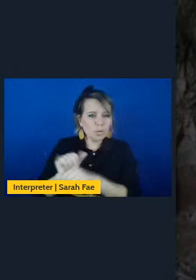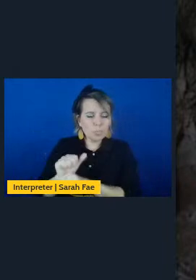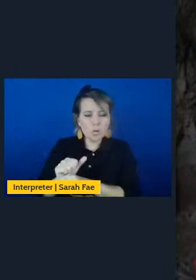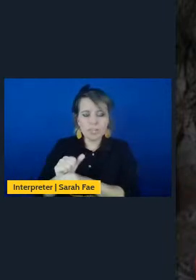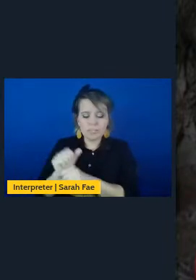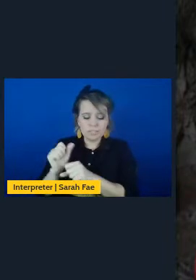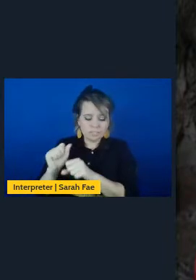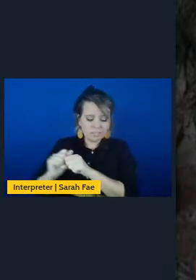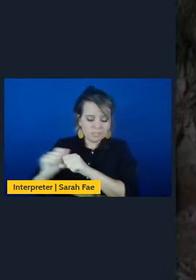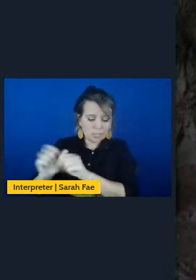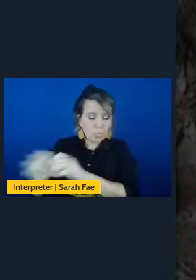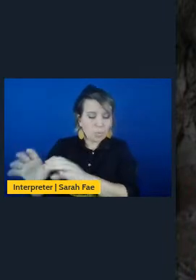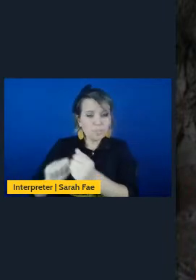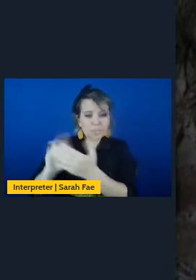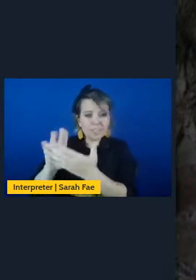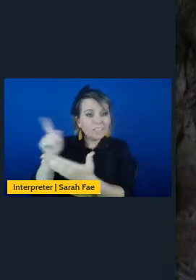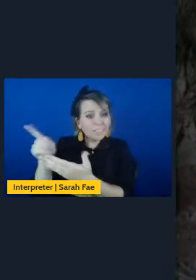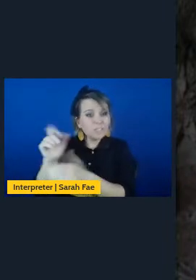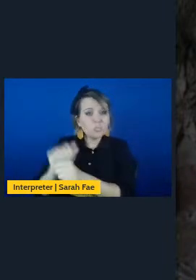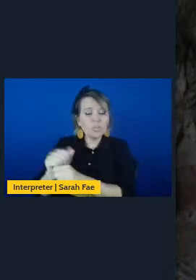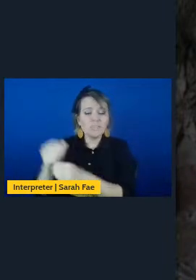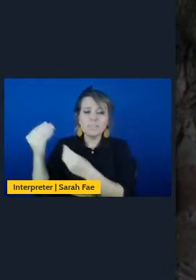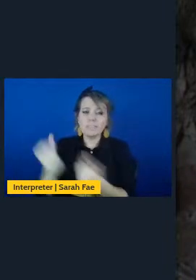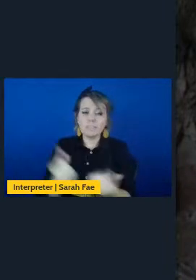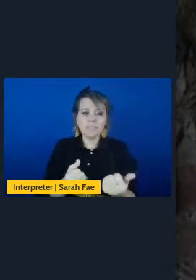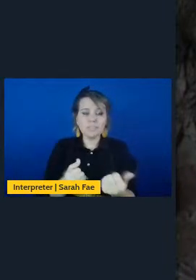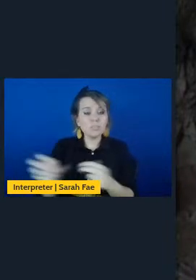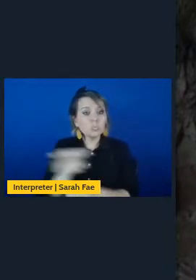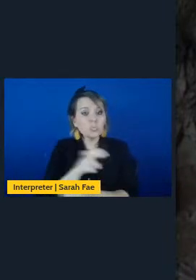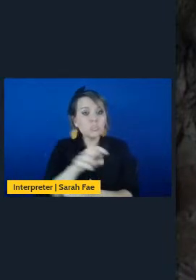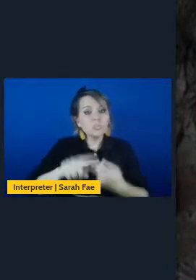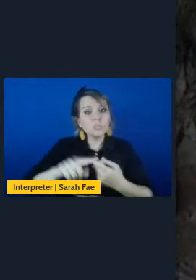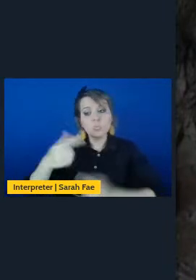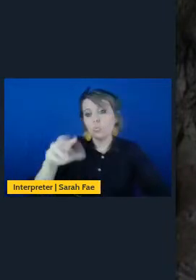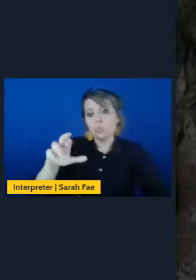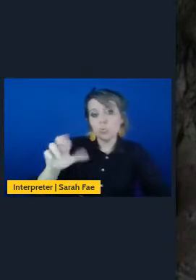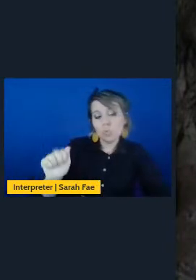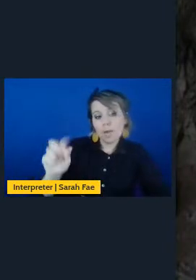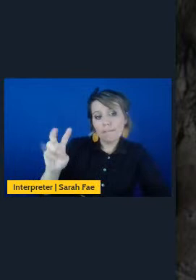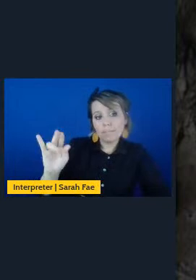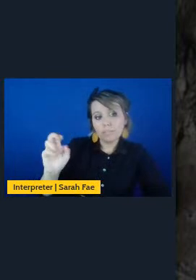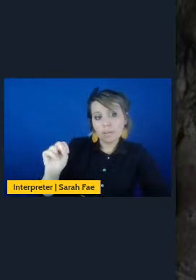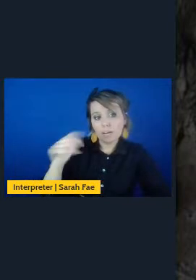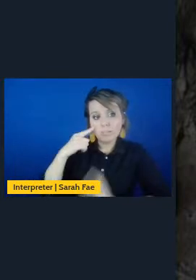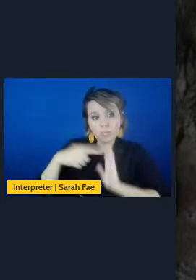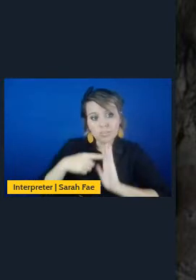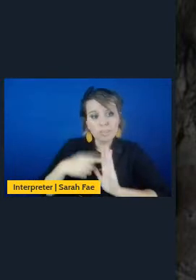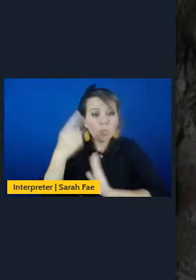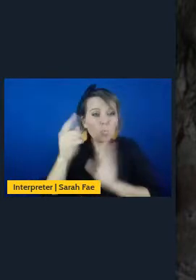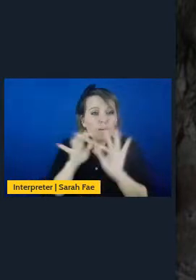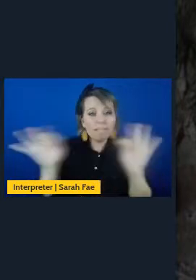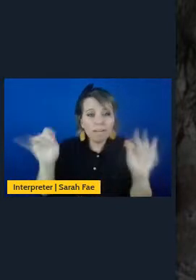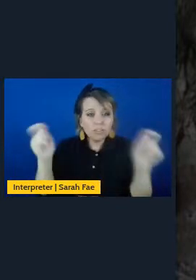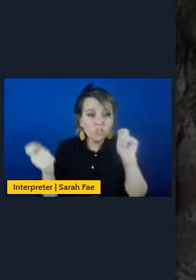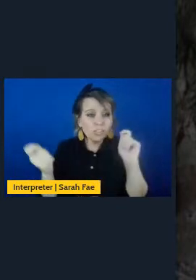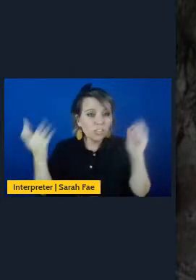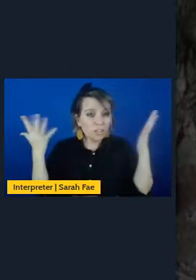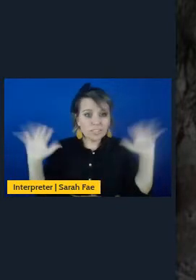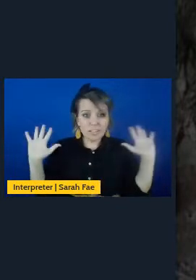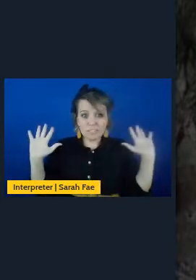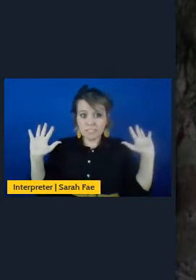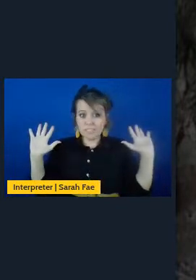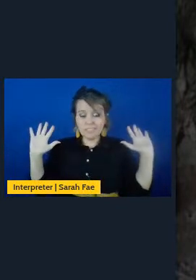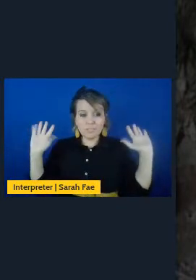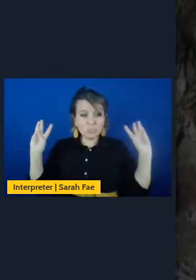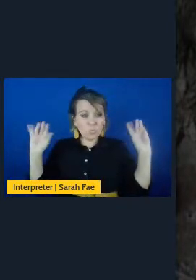worked almost seamlessly. Switching over to Graviton, for example, was a single line change. It was wild. And this meant it